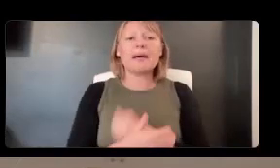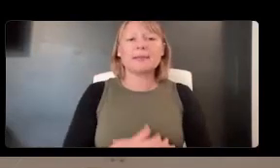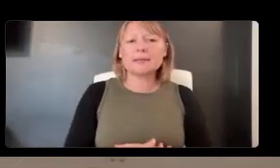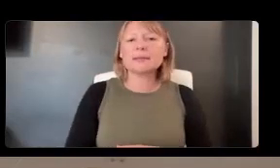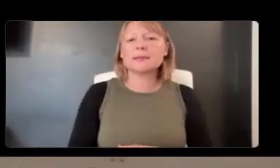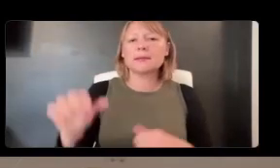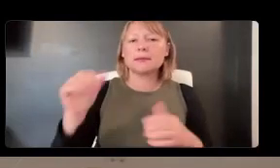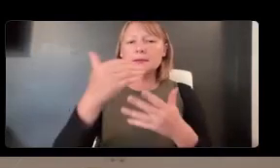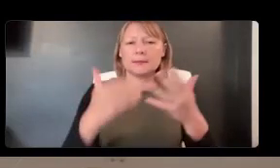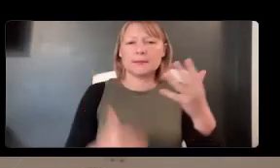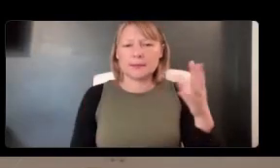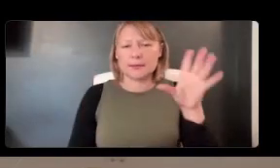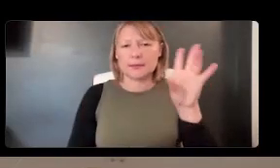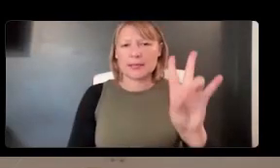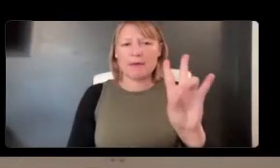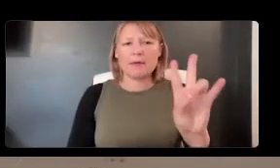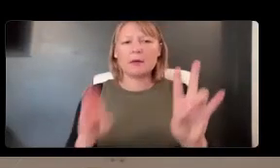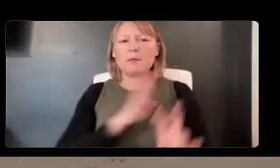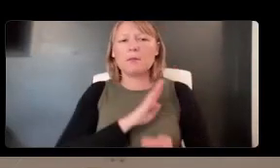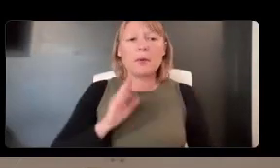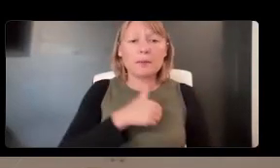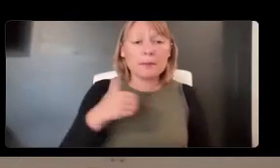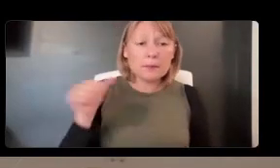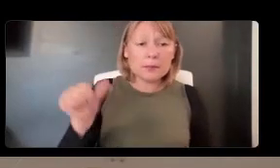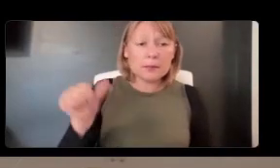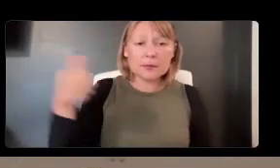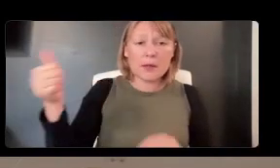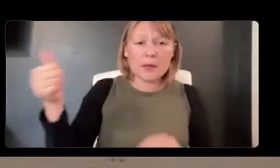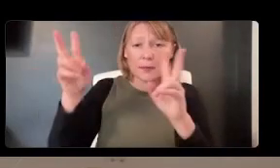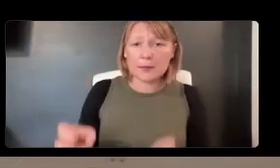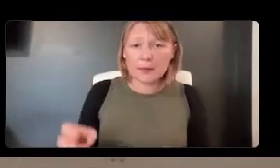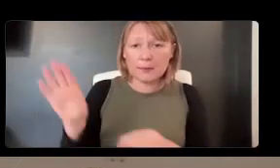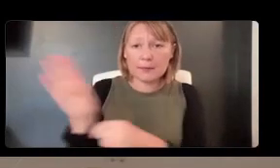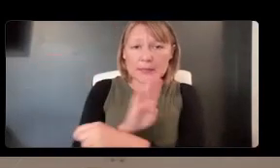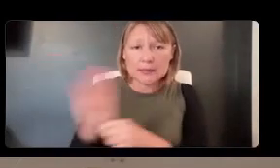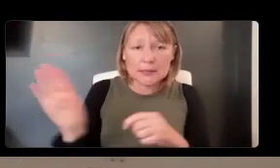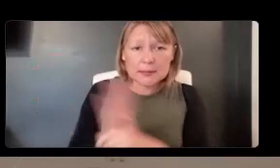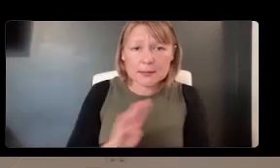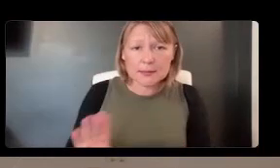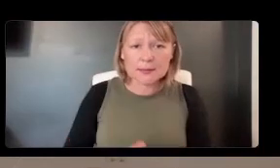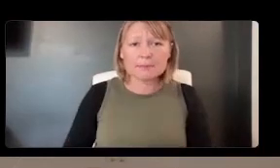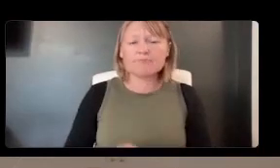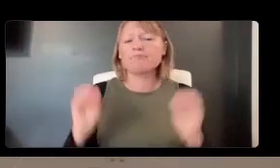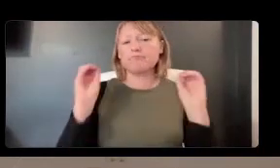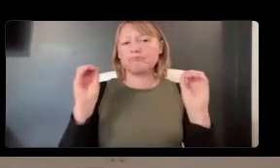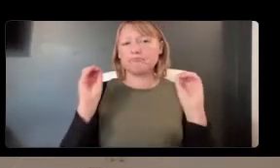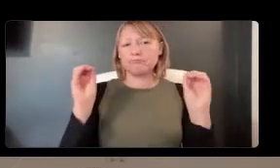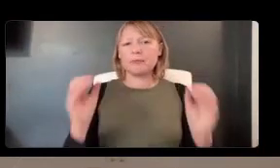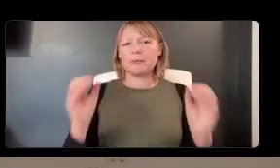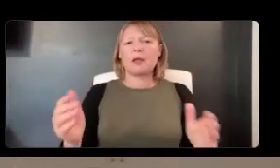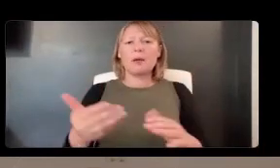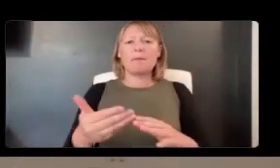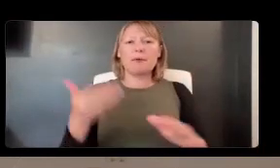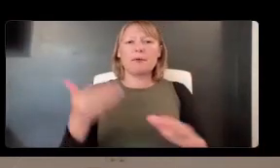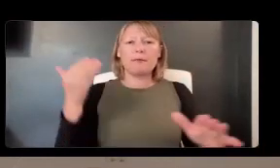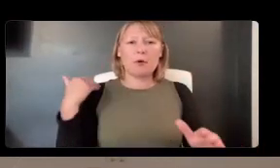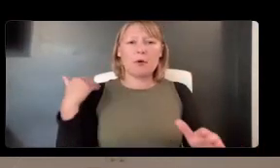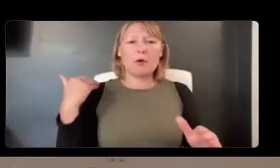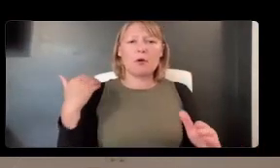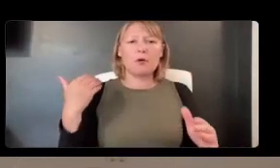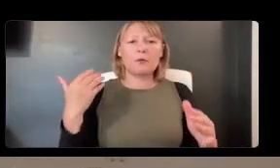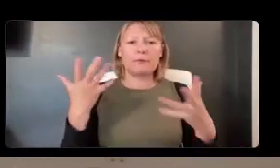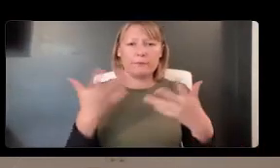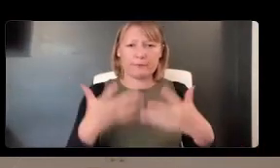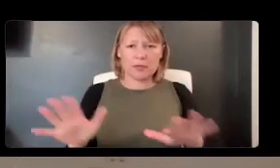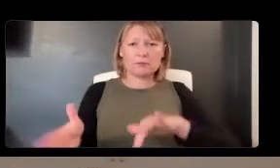Agenda item 7, board members, is there any other business? Okay, well, before we adjourn, I would like